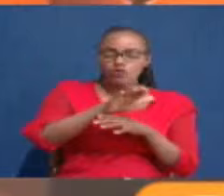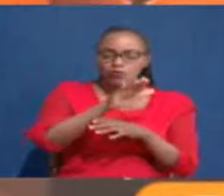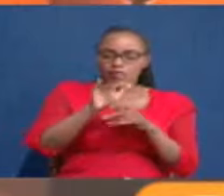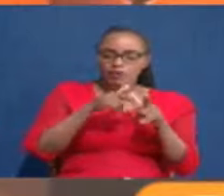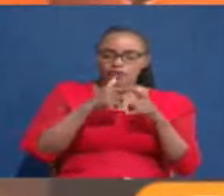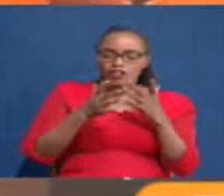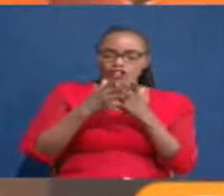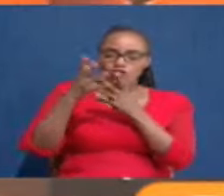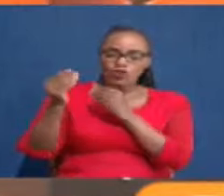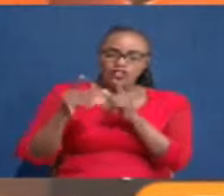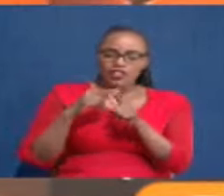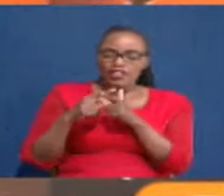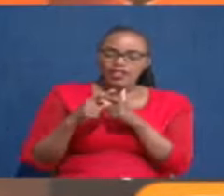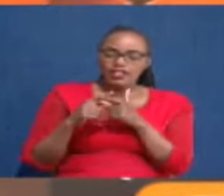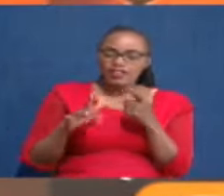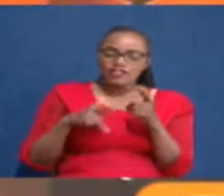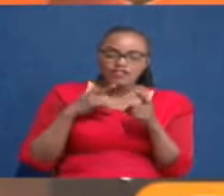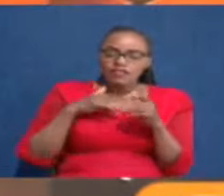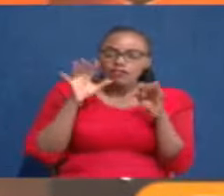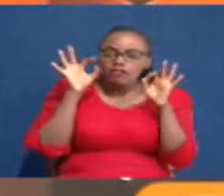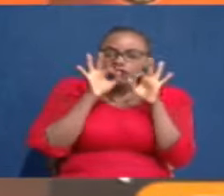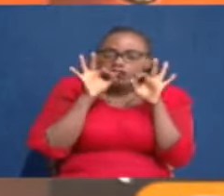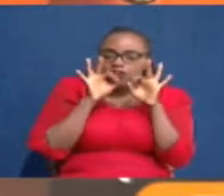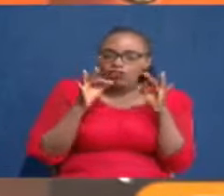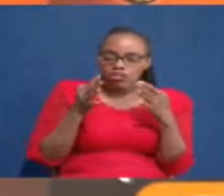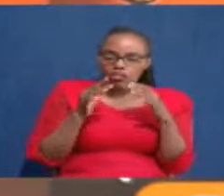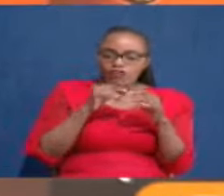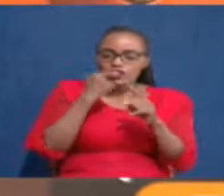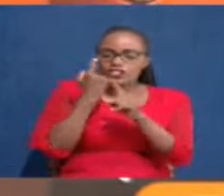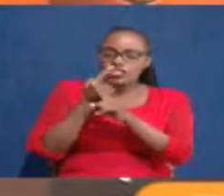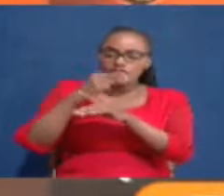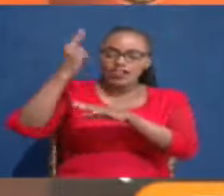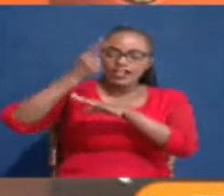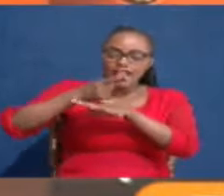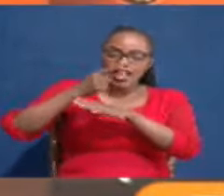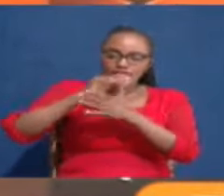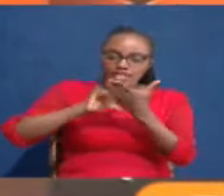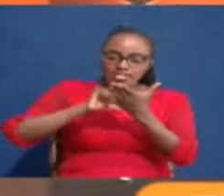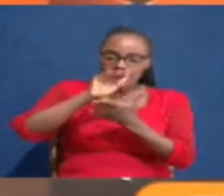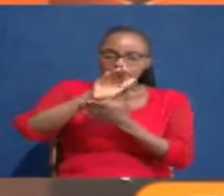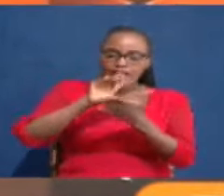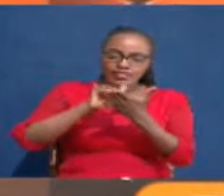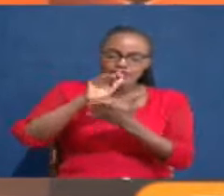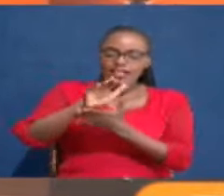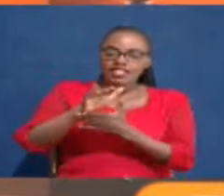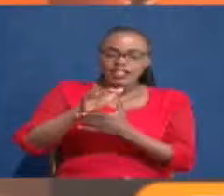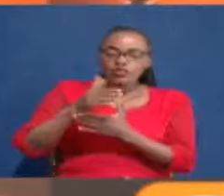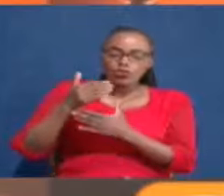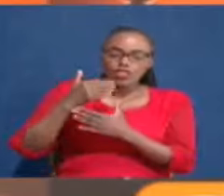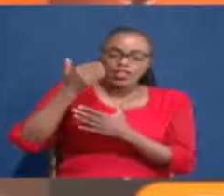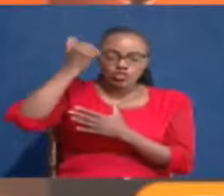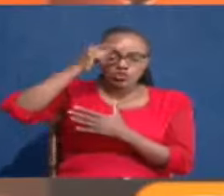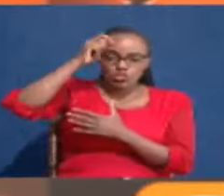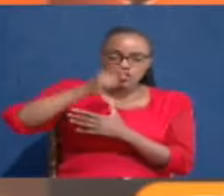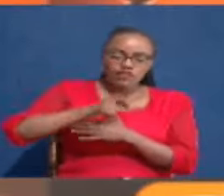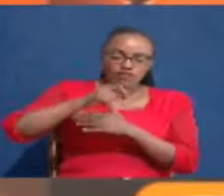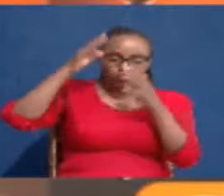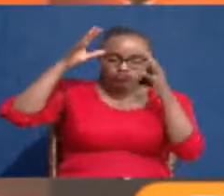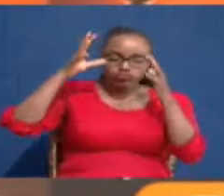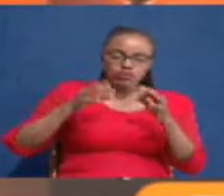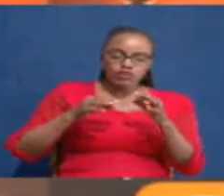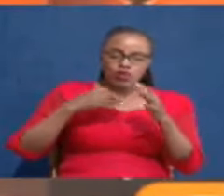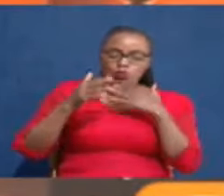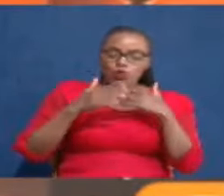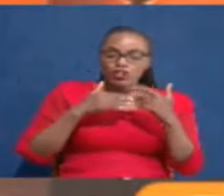completely apoplectic. All manner of threats are being bandied around against the judiciary for ruling against the laws they